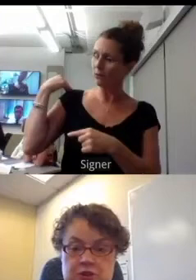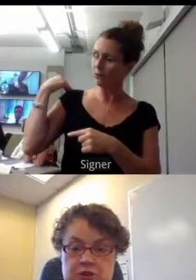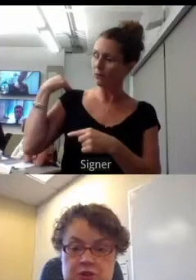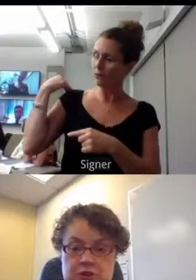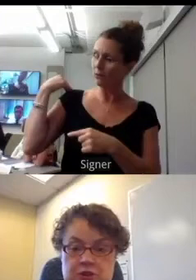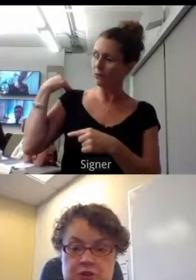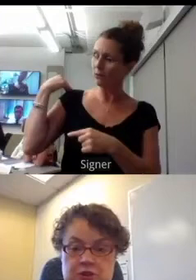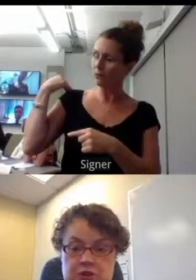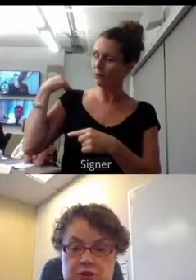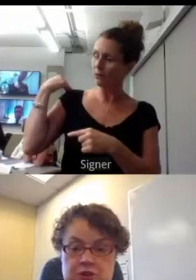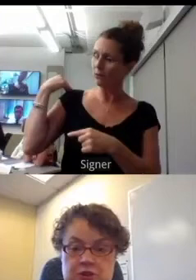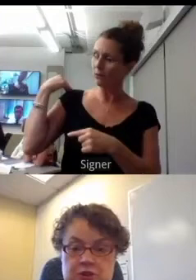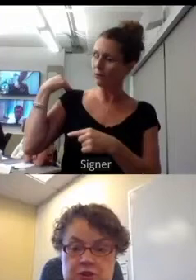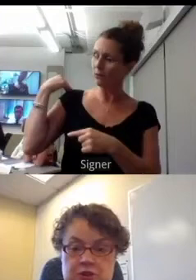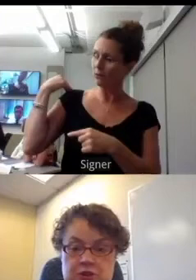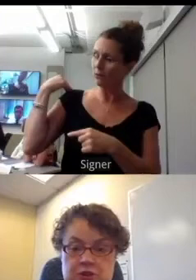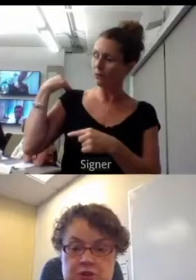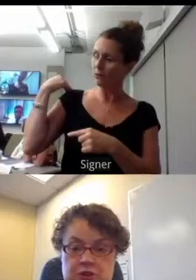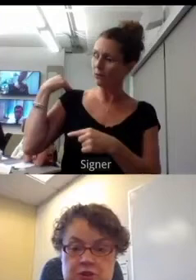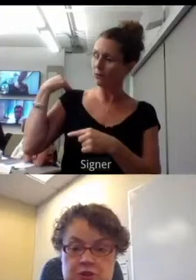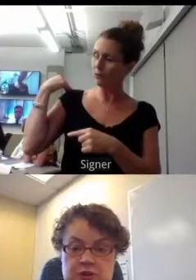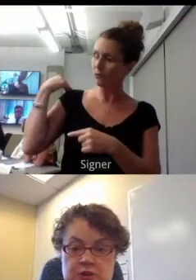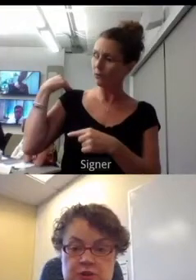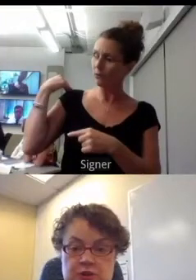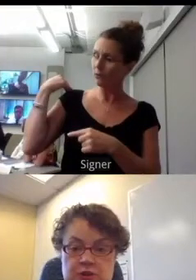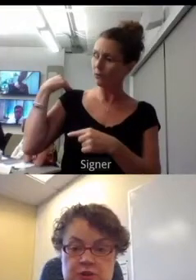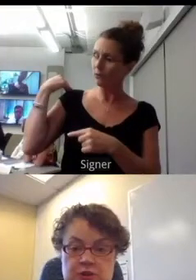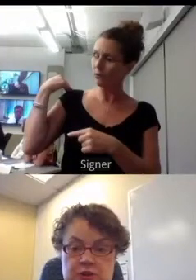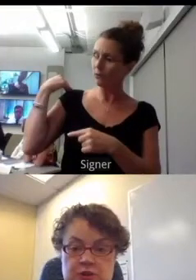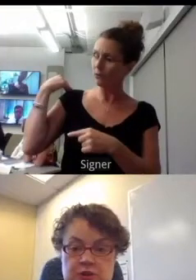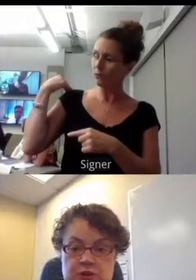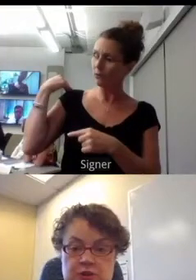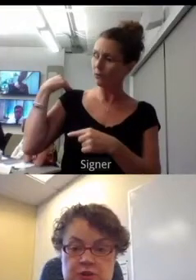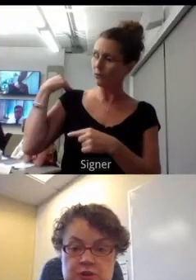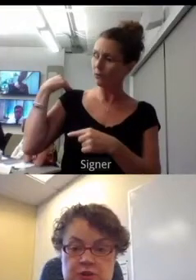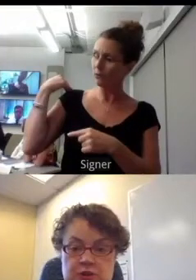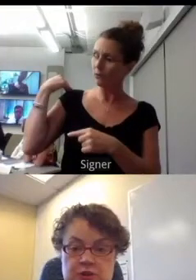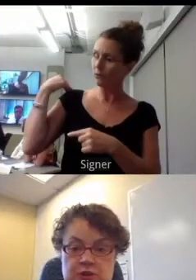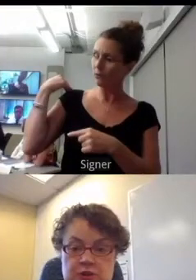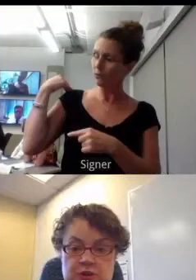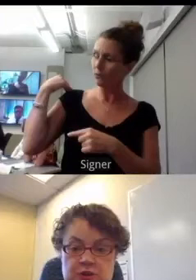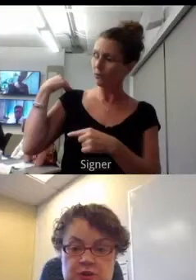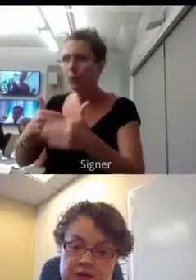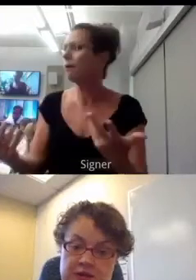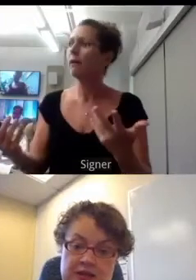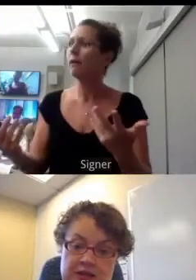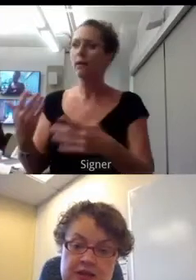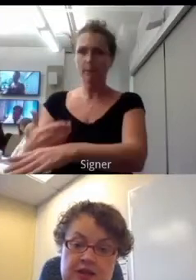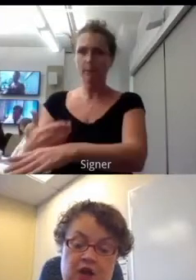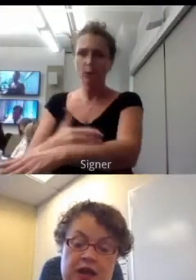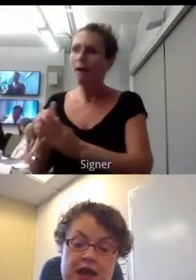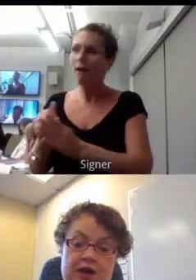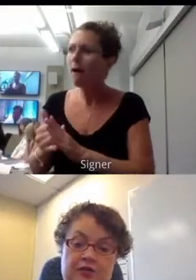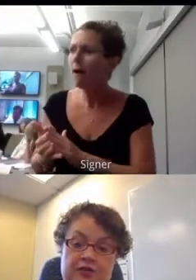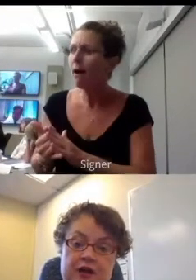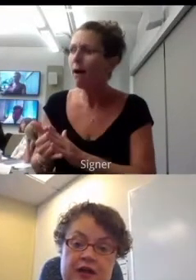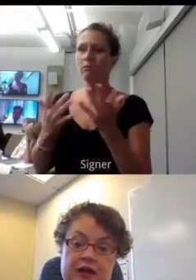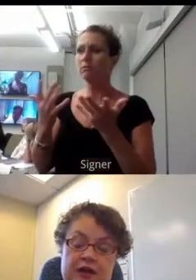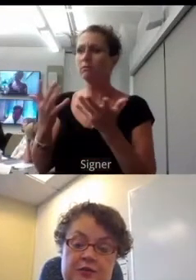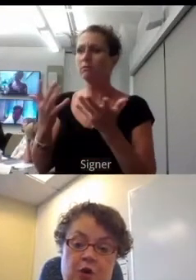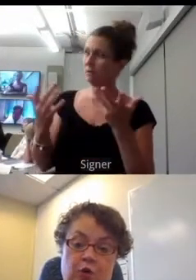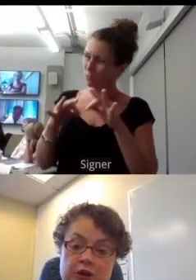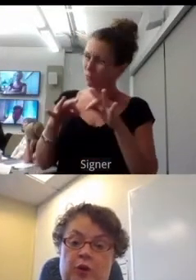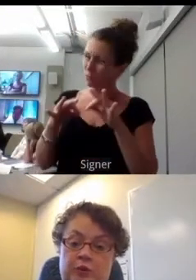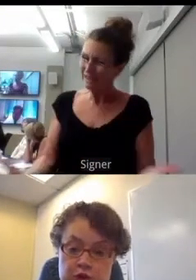talk about how that was going. And because I think we want to integrate accessibility, not have only